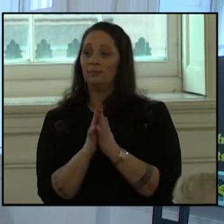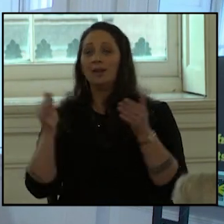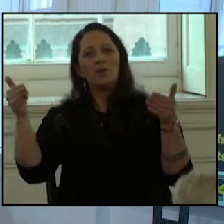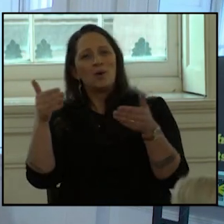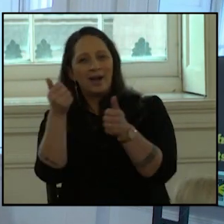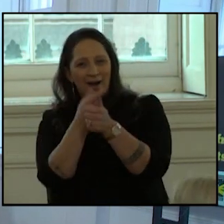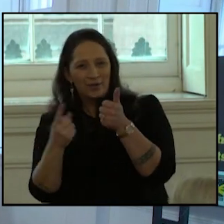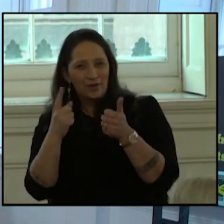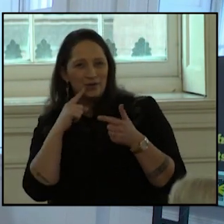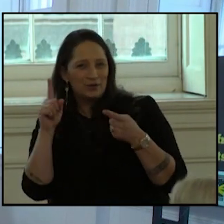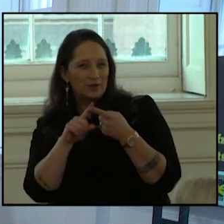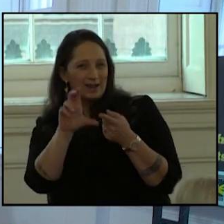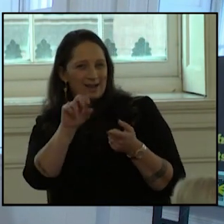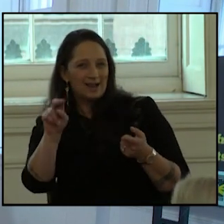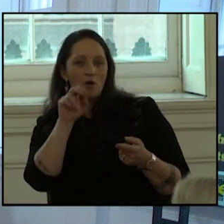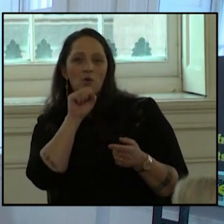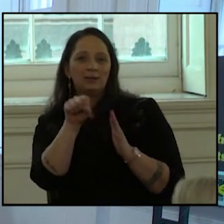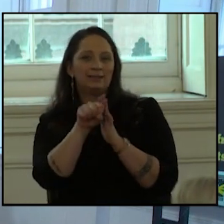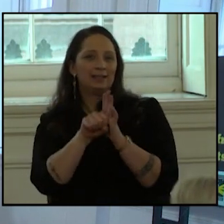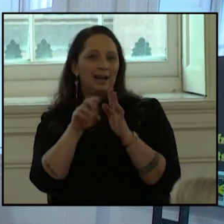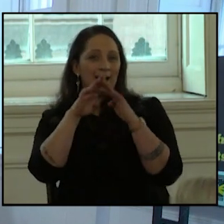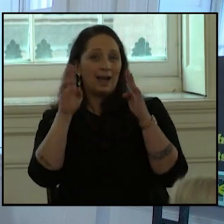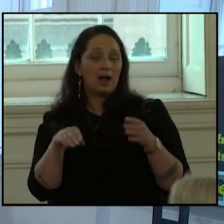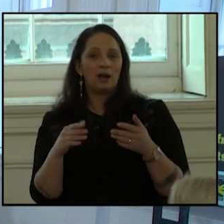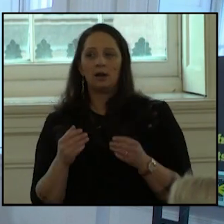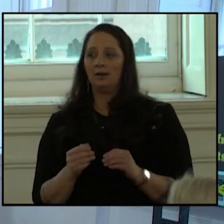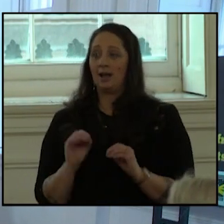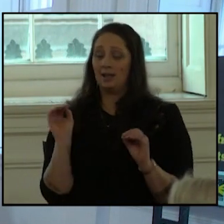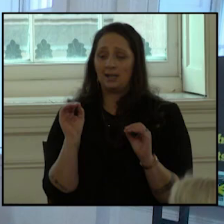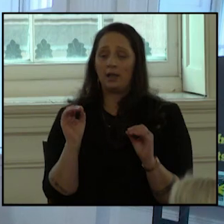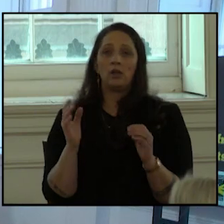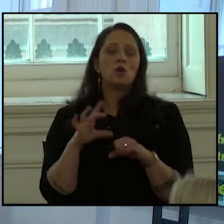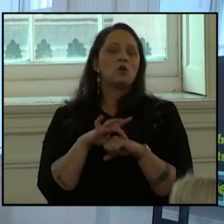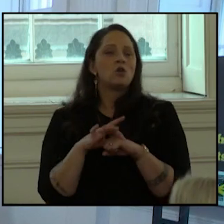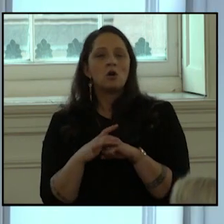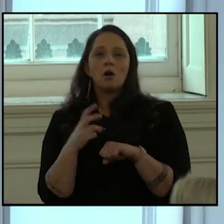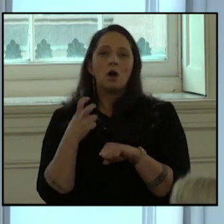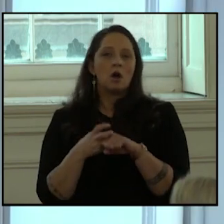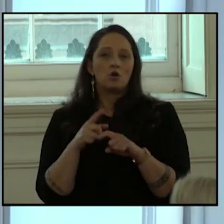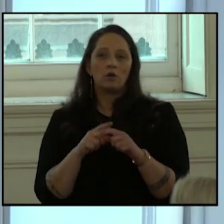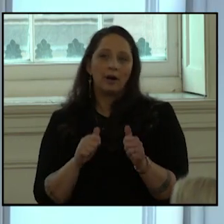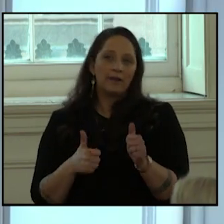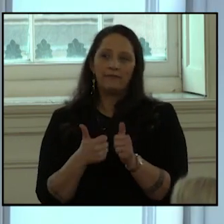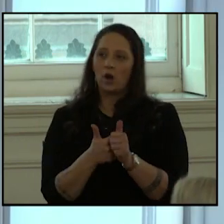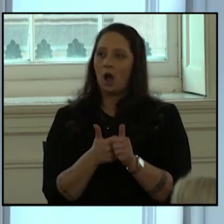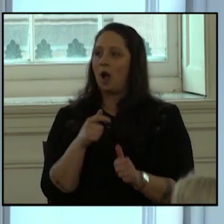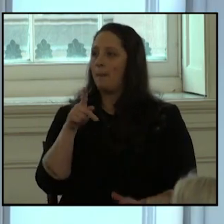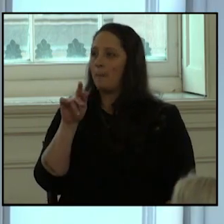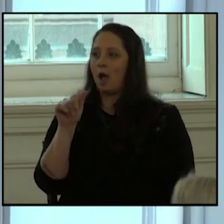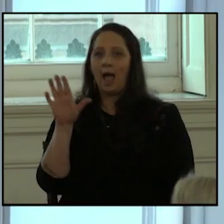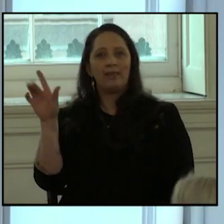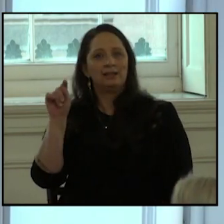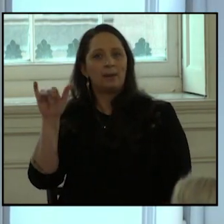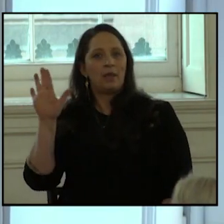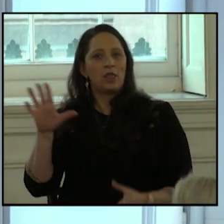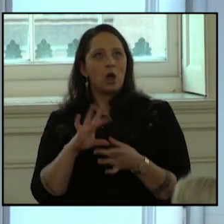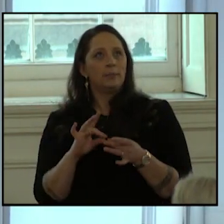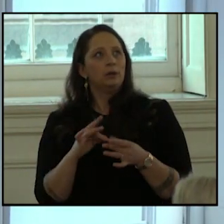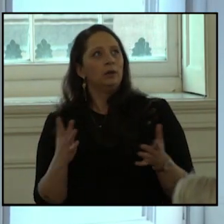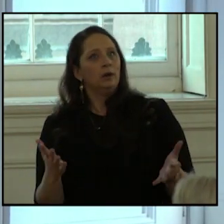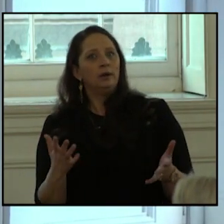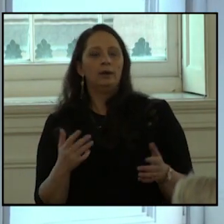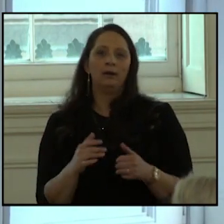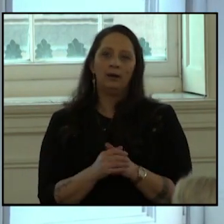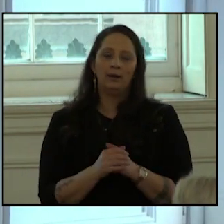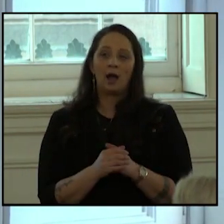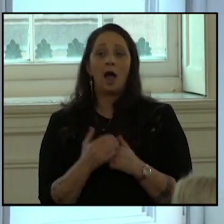Welcome, everybody, to Connecticut's Old State House. There is nothing on earth harder than following Paula and Tammy in comments. But I